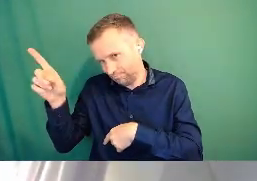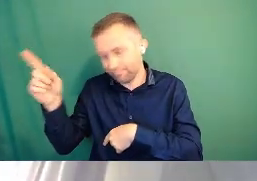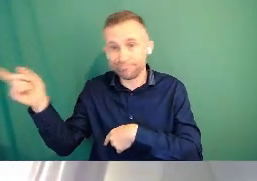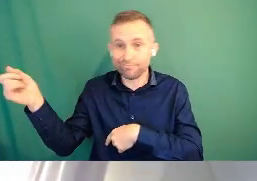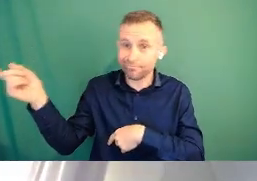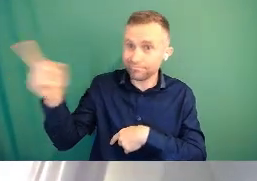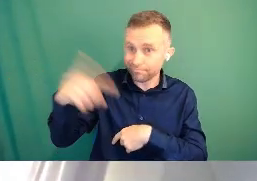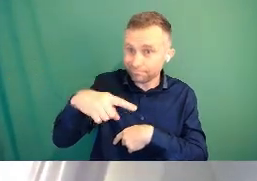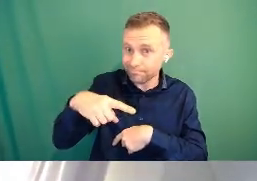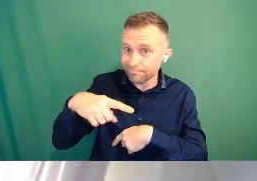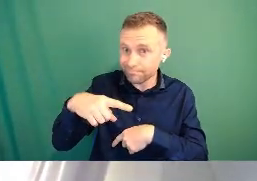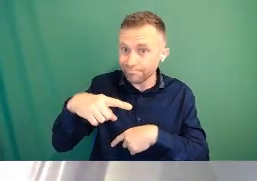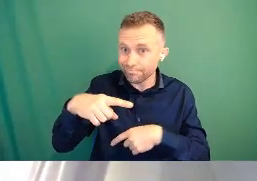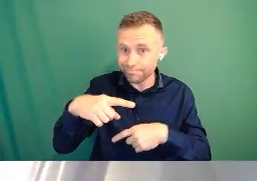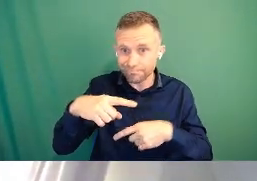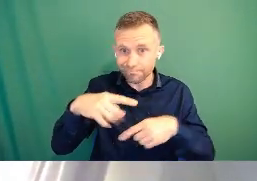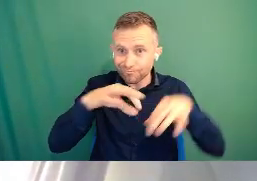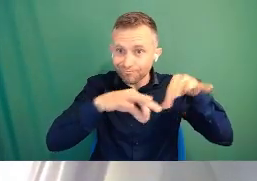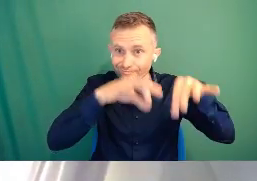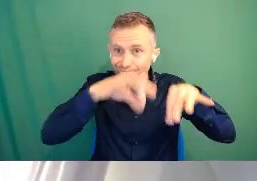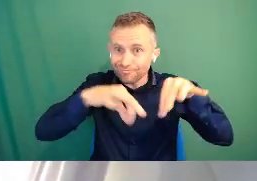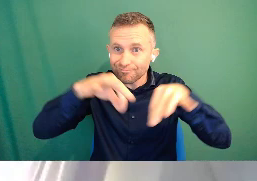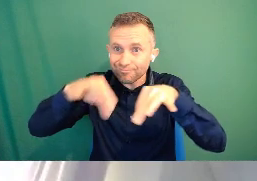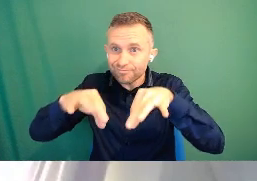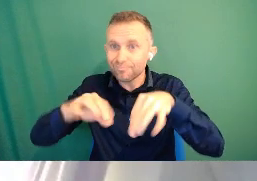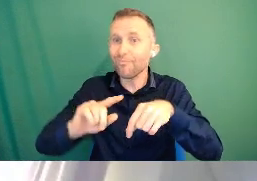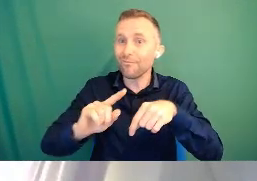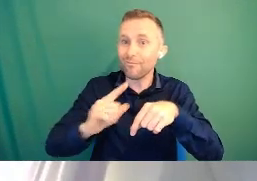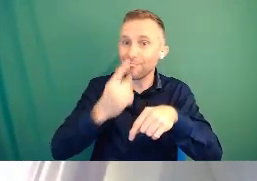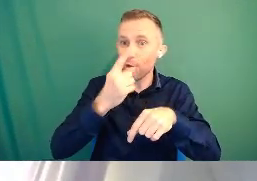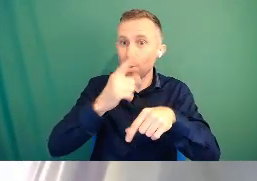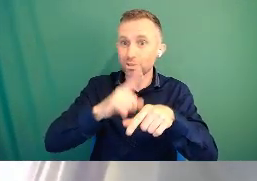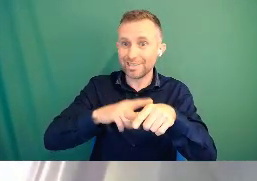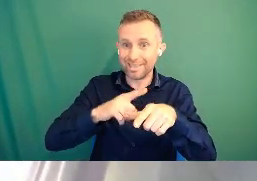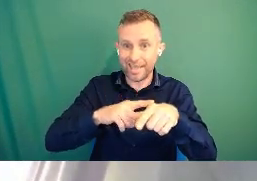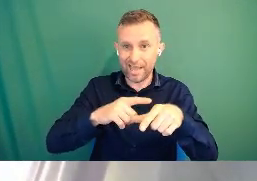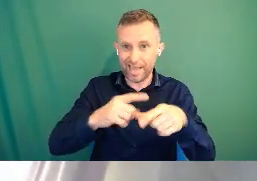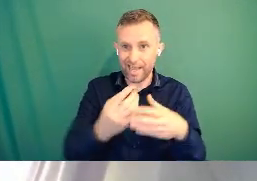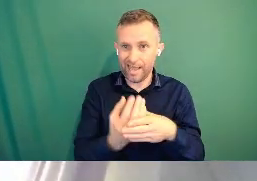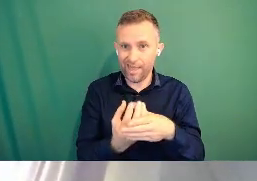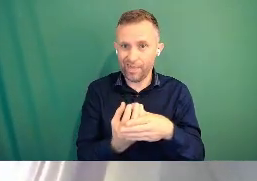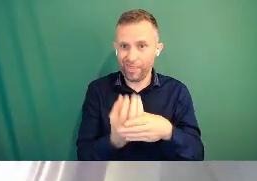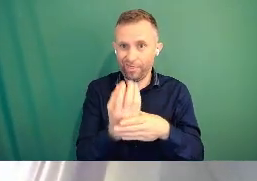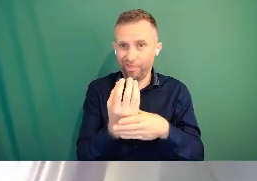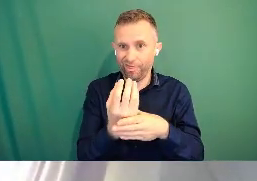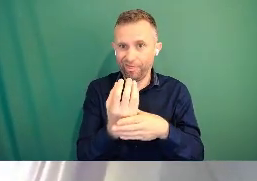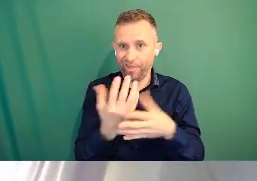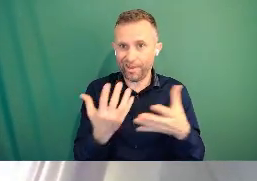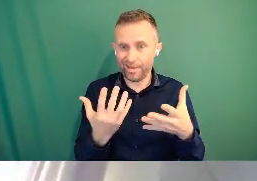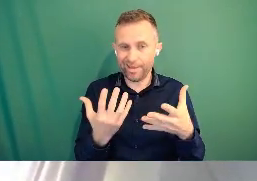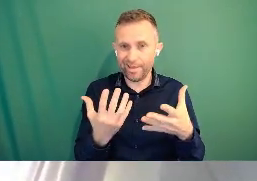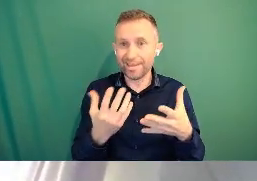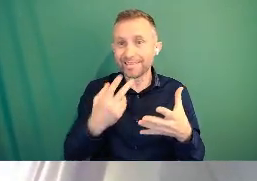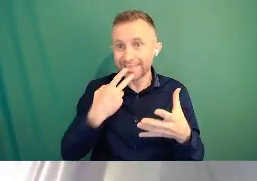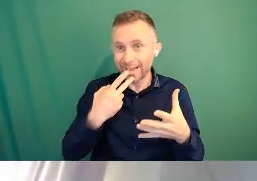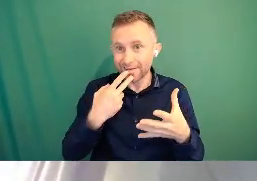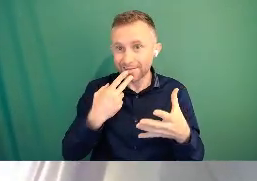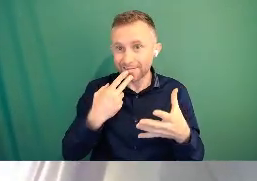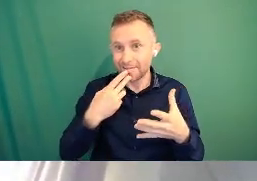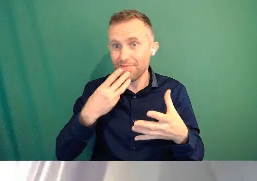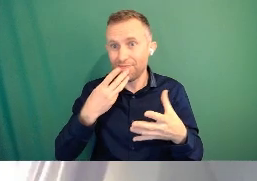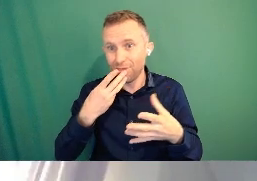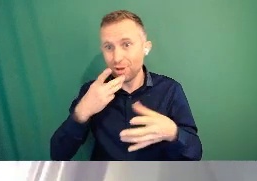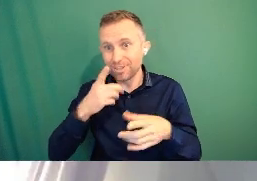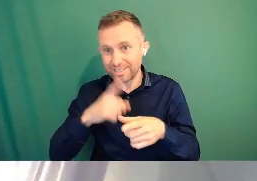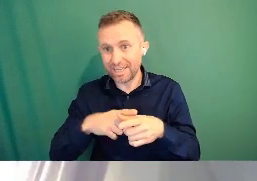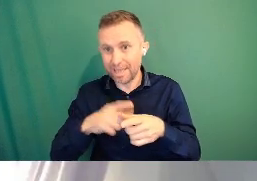So the wine production was not very successful in its first year, but in its second and third years, it actually got a